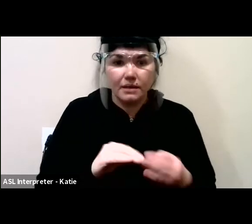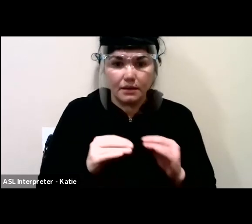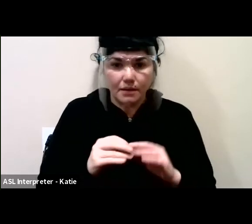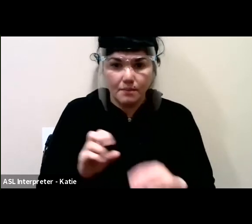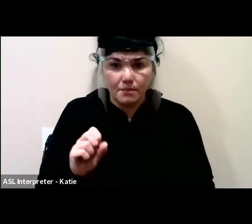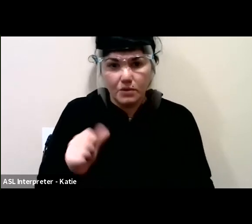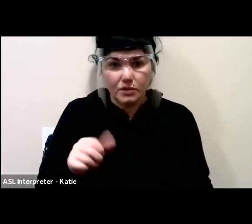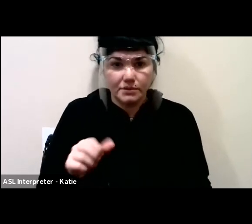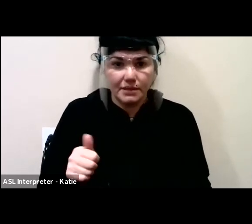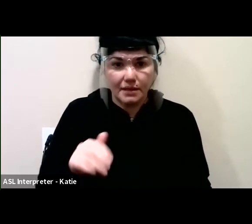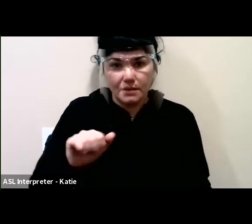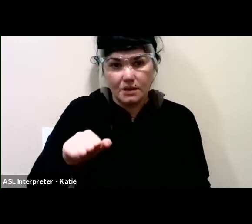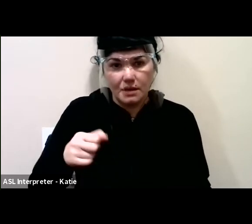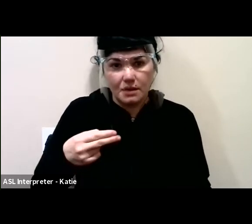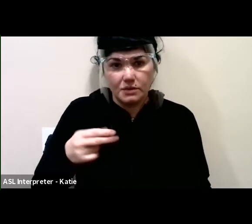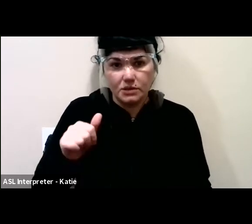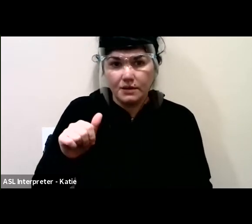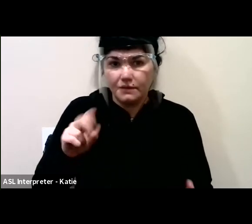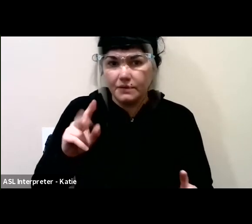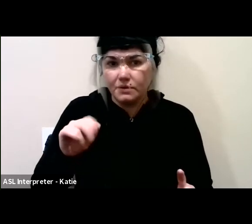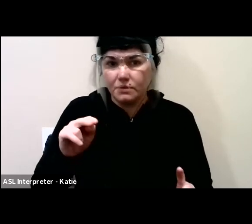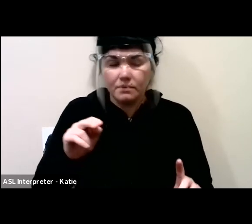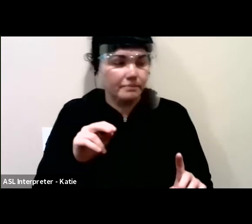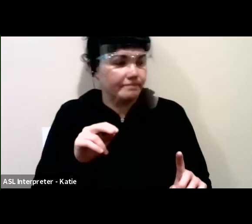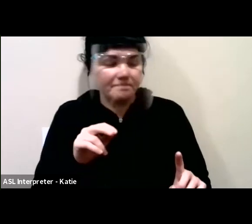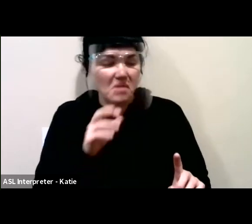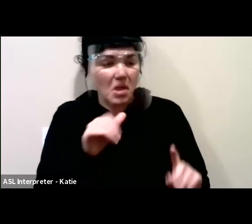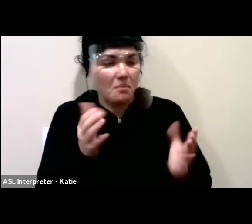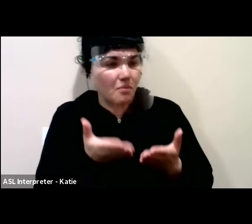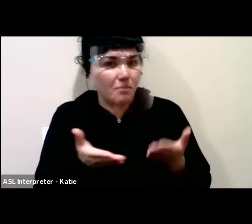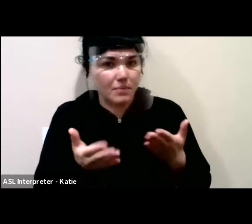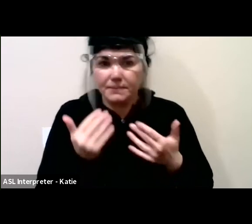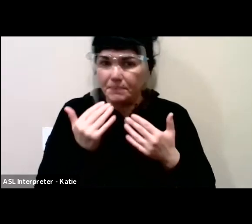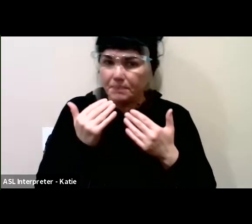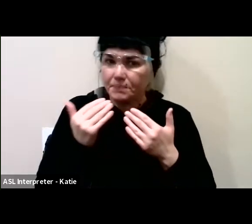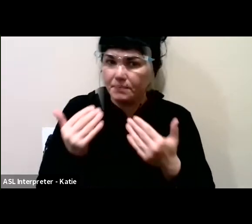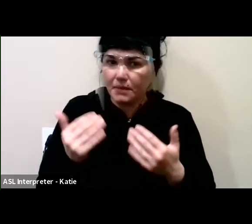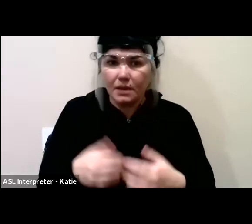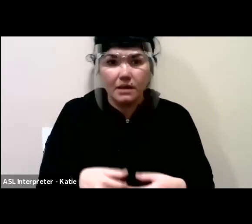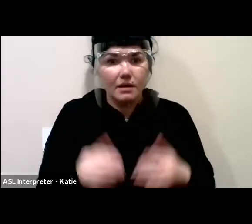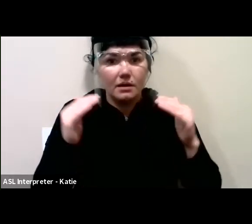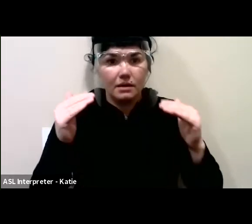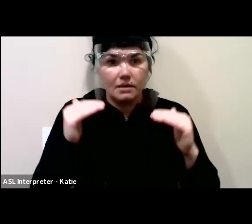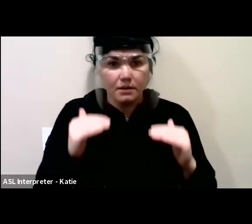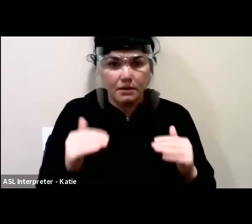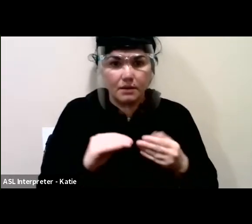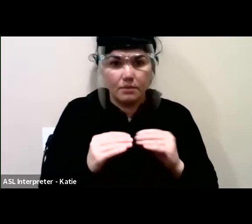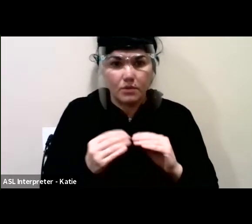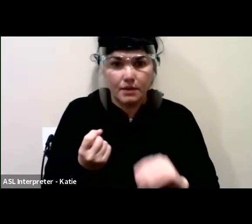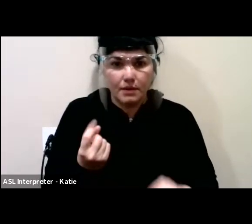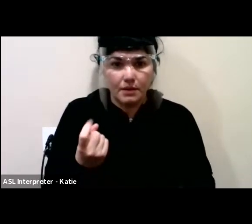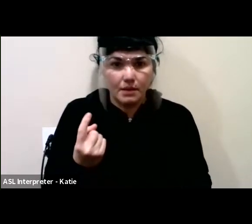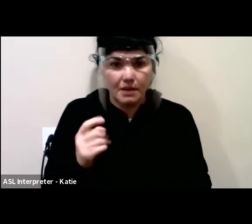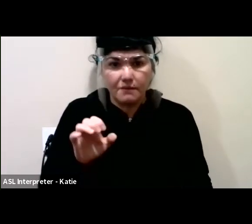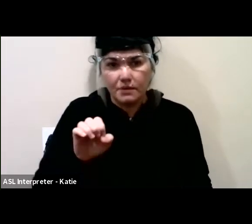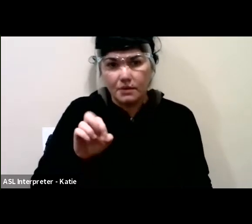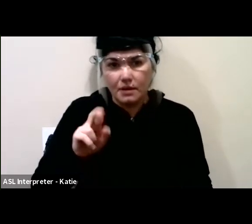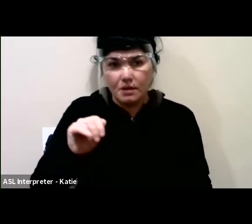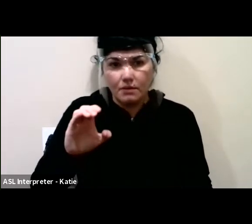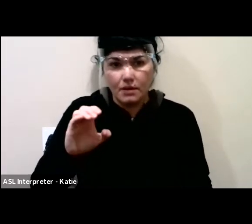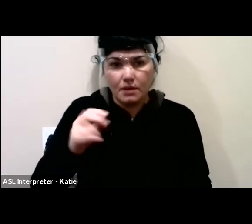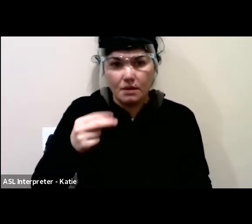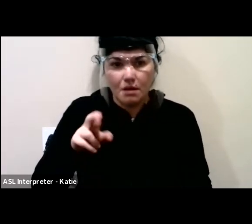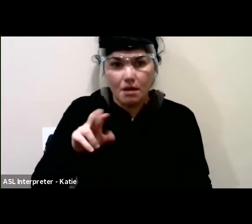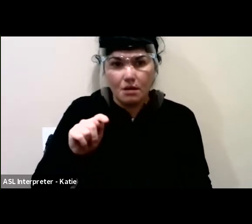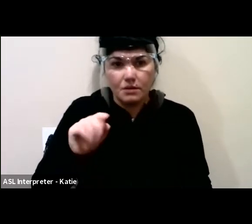vinod that participant is not present thank you secretary of state uh next in line then is number 11 eric hartman